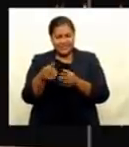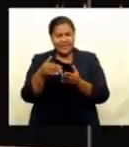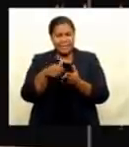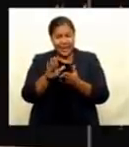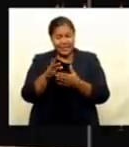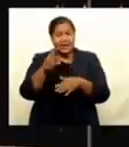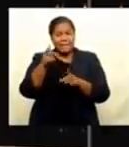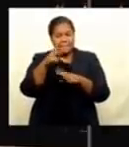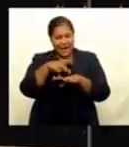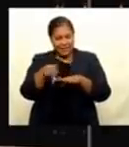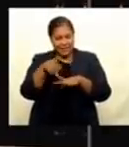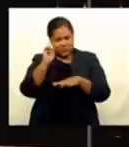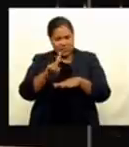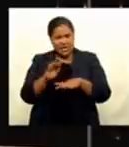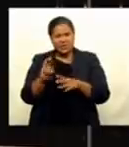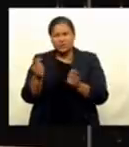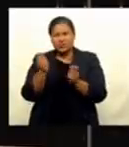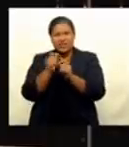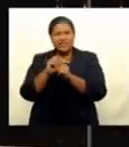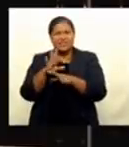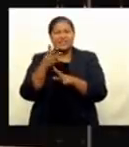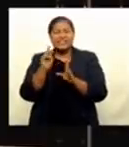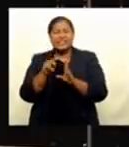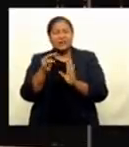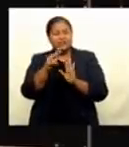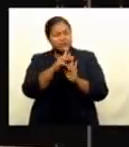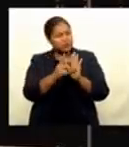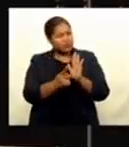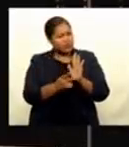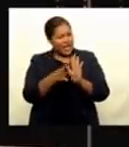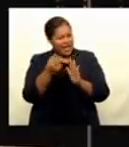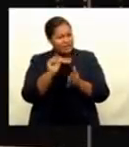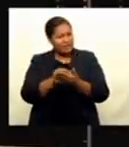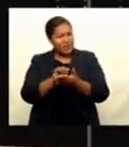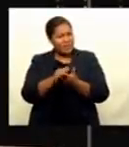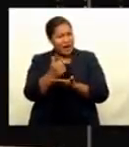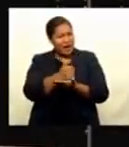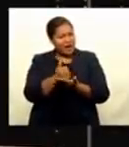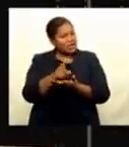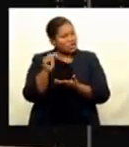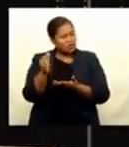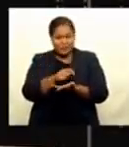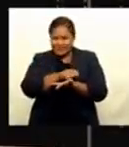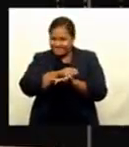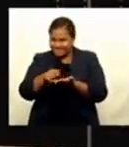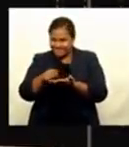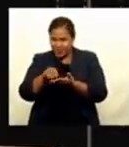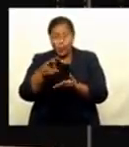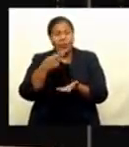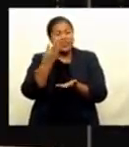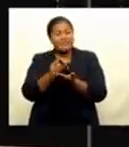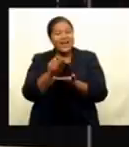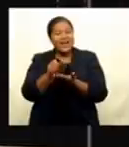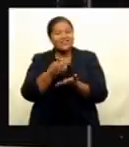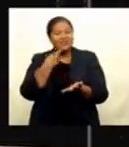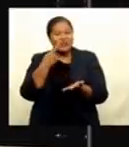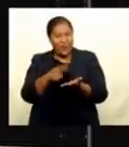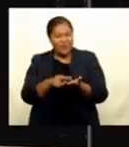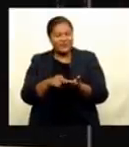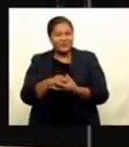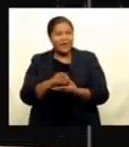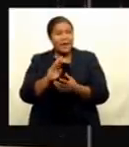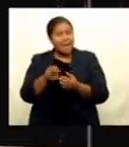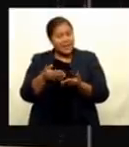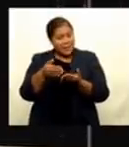changes require political parties and candidates to keep proper accounts and be more transparent with their financial records. However, the passage of the